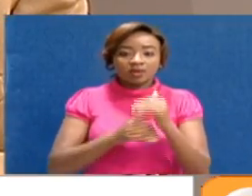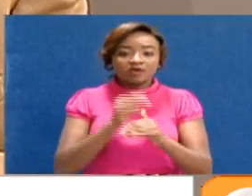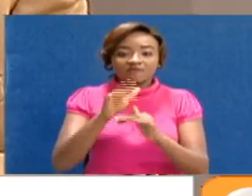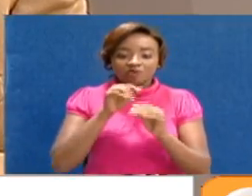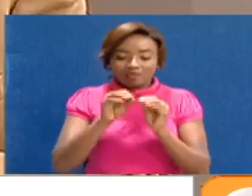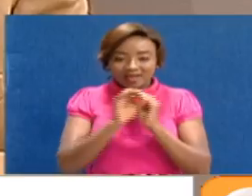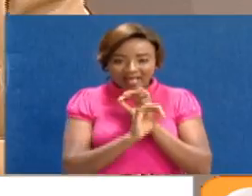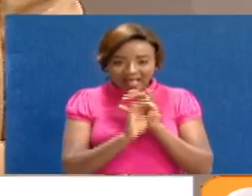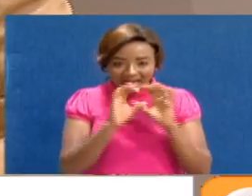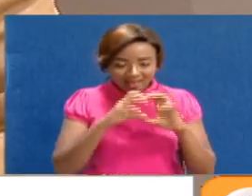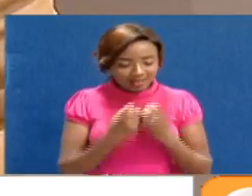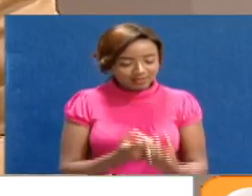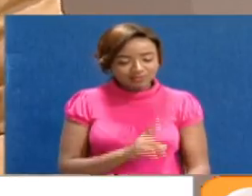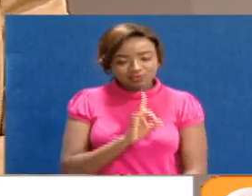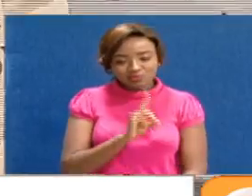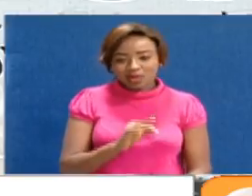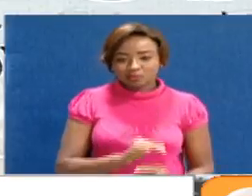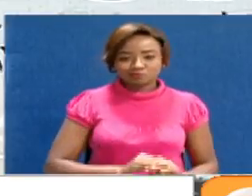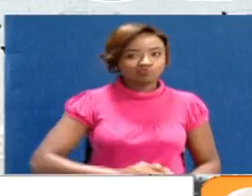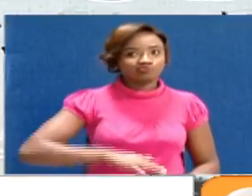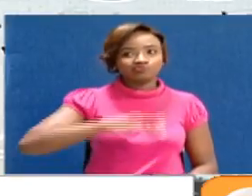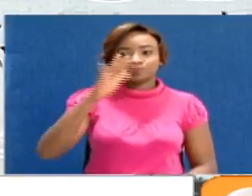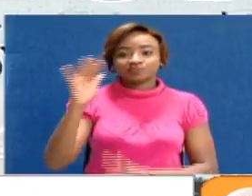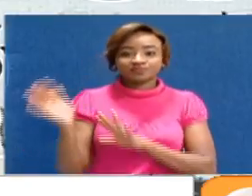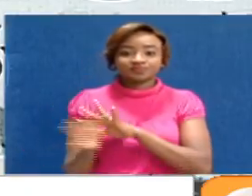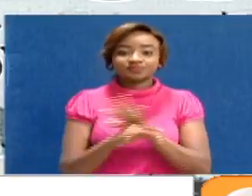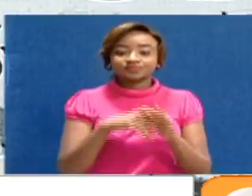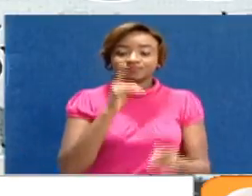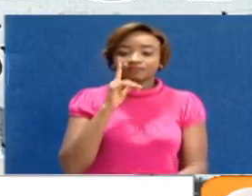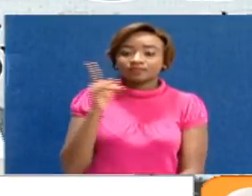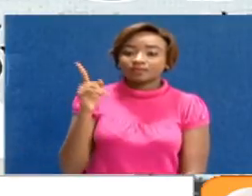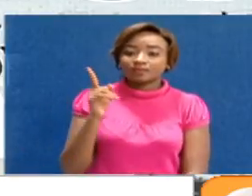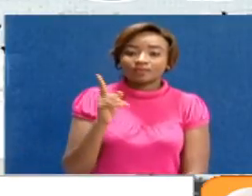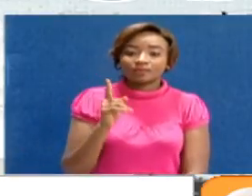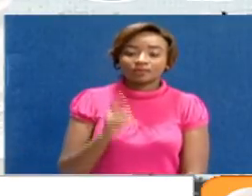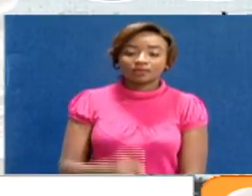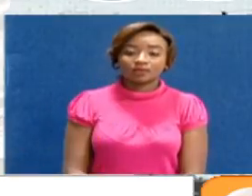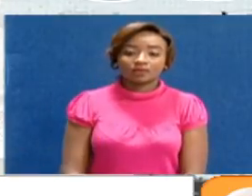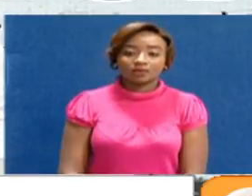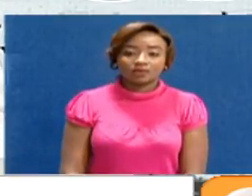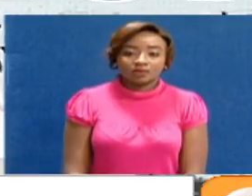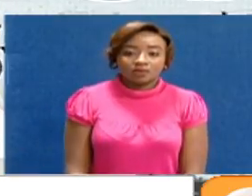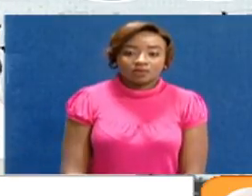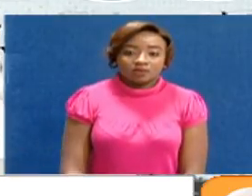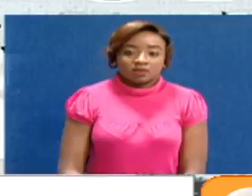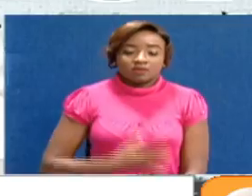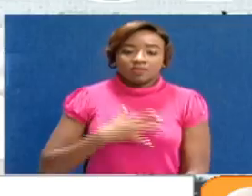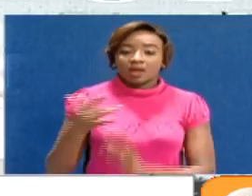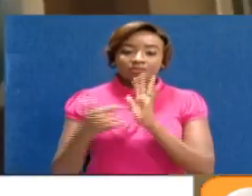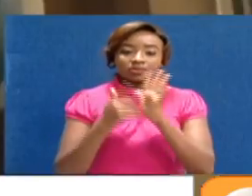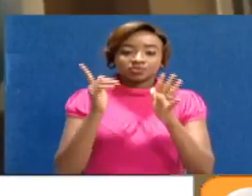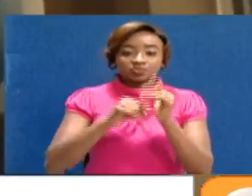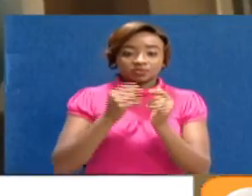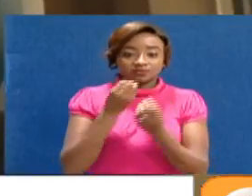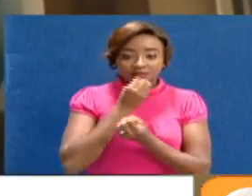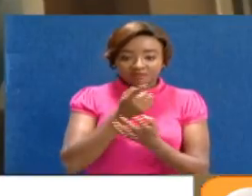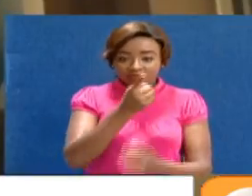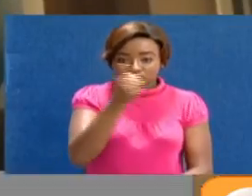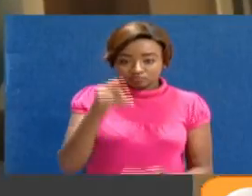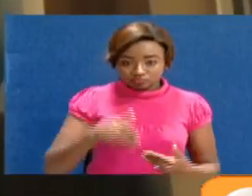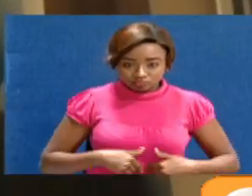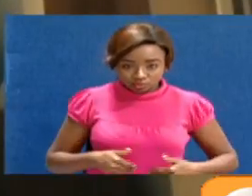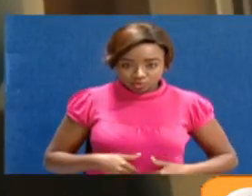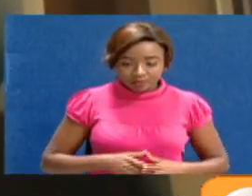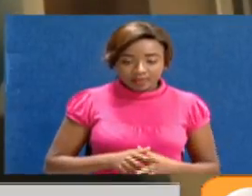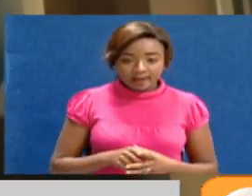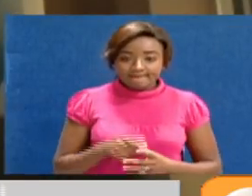from standard one all the way. Okay. Dr. Mado, your closing remarks? Well, my closing remarks could be for the youth, yeah, you know?